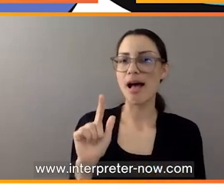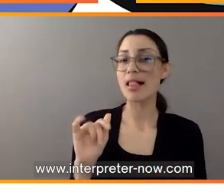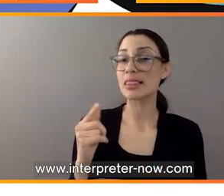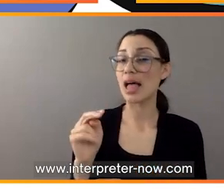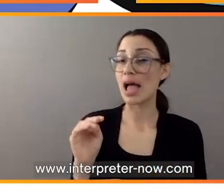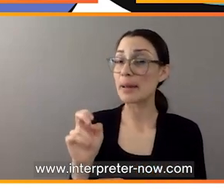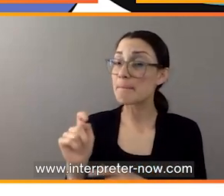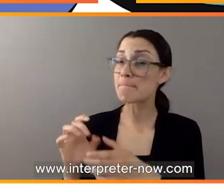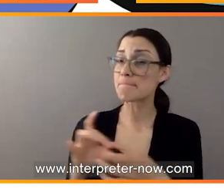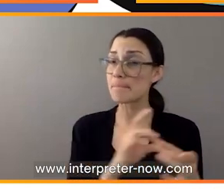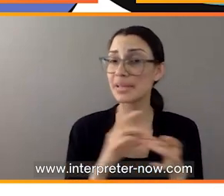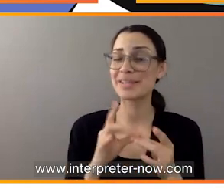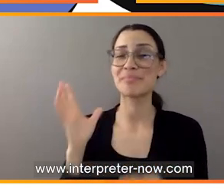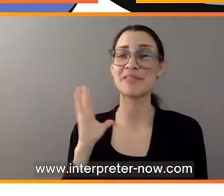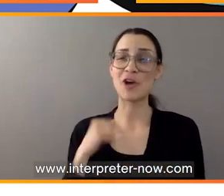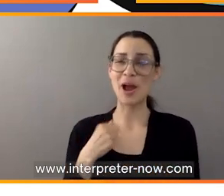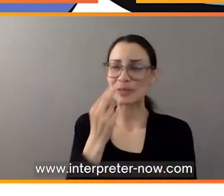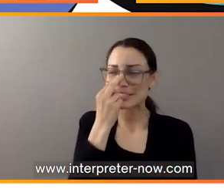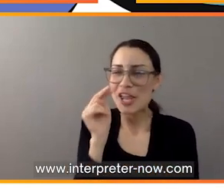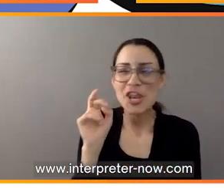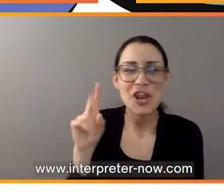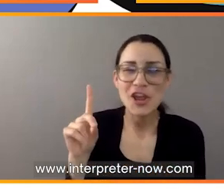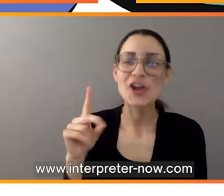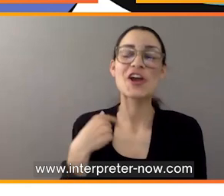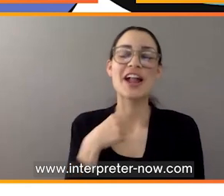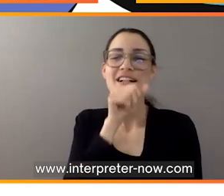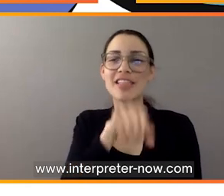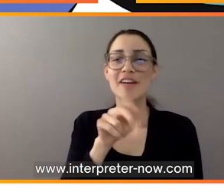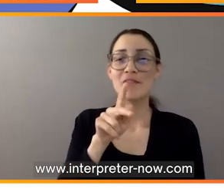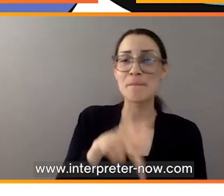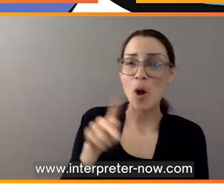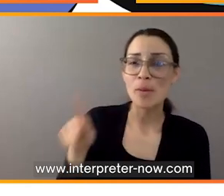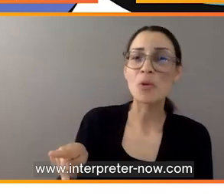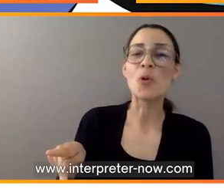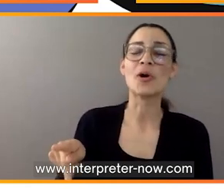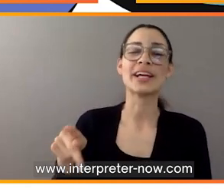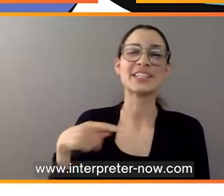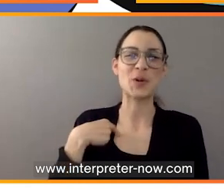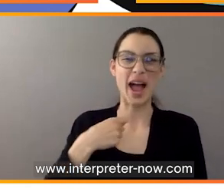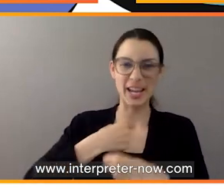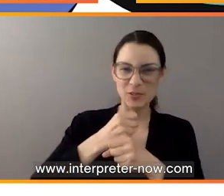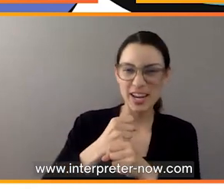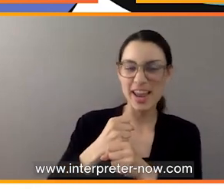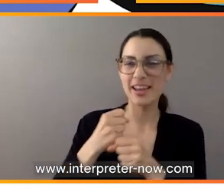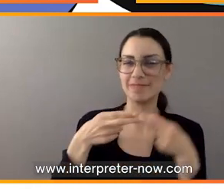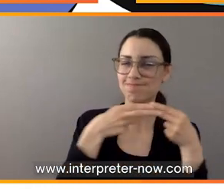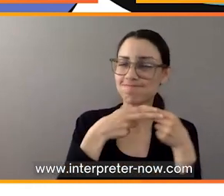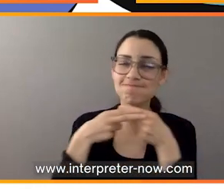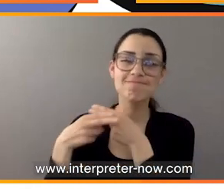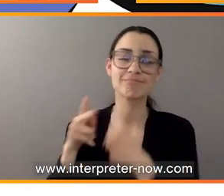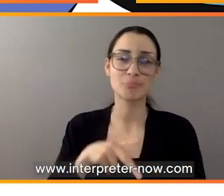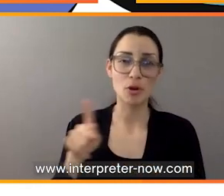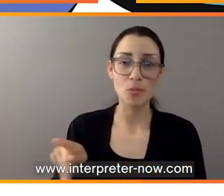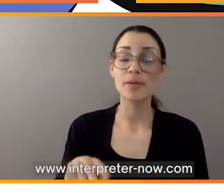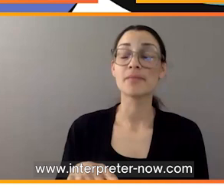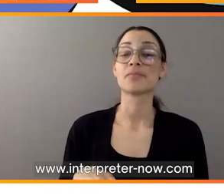but I was huge on PowerPoint and I would create like these 3 or 4 page, you know, PowerPoints. And the start that I would have is